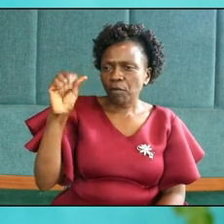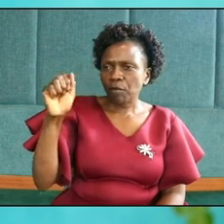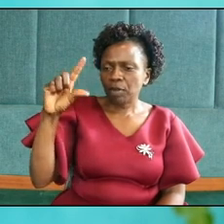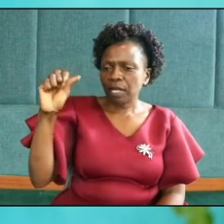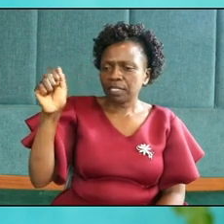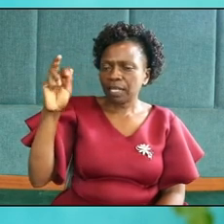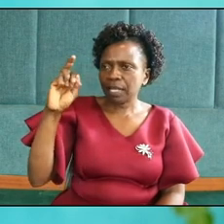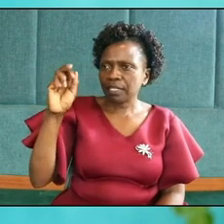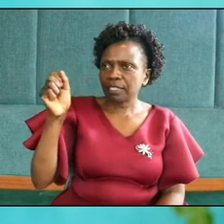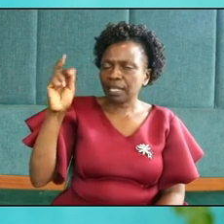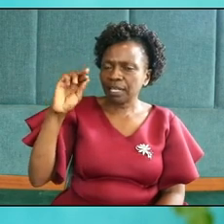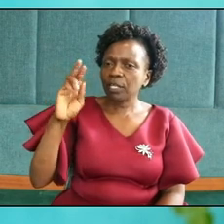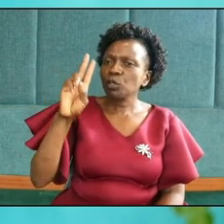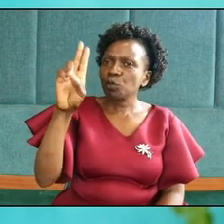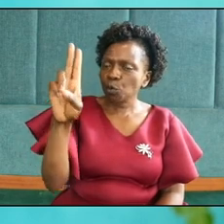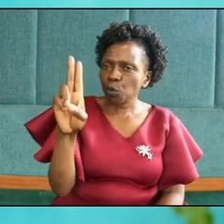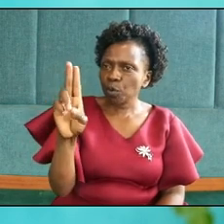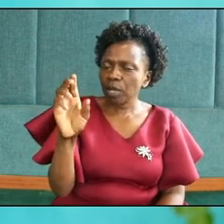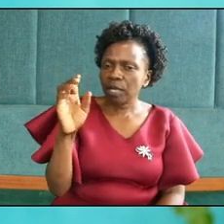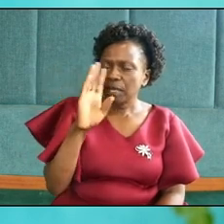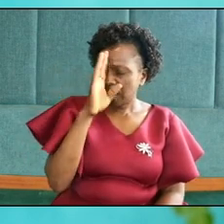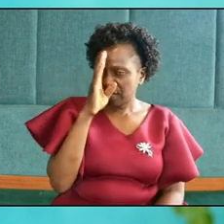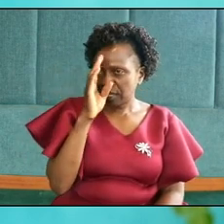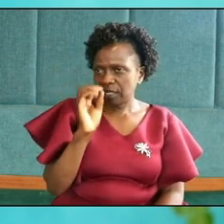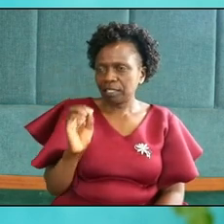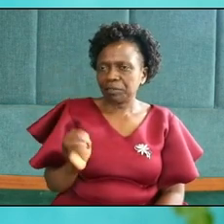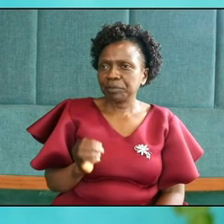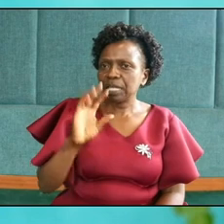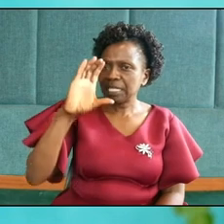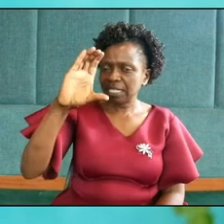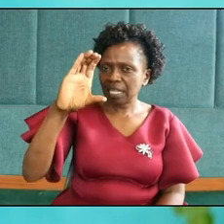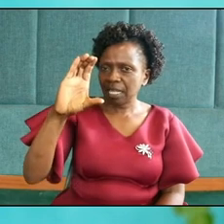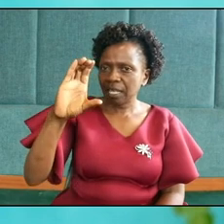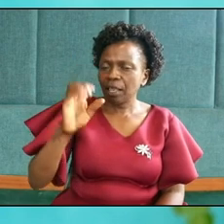U, uncertain. C, complex.